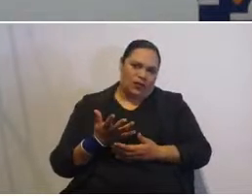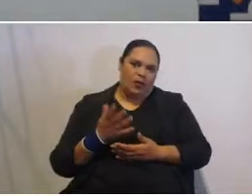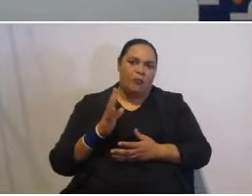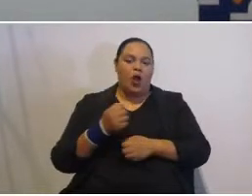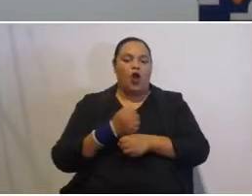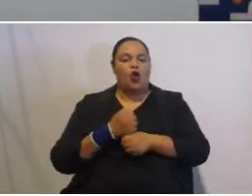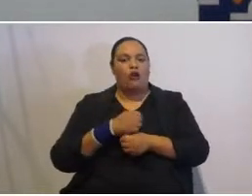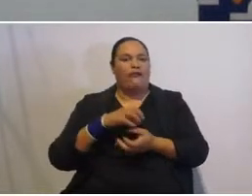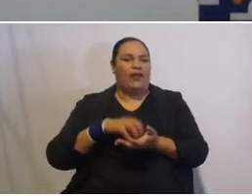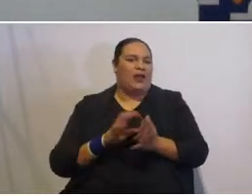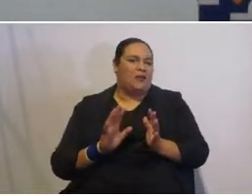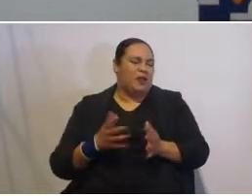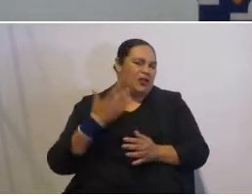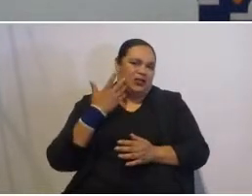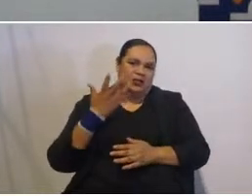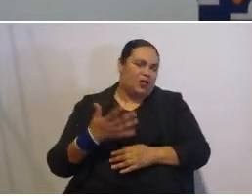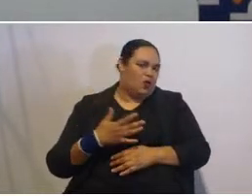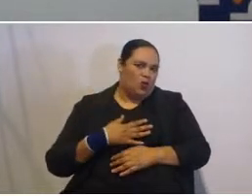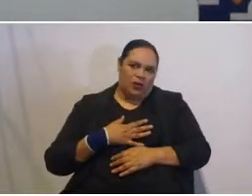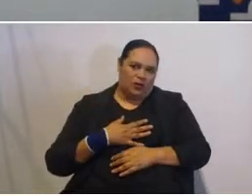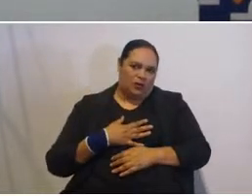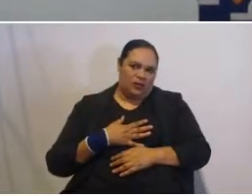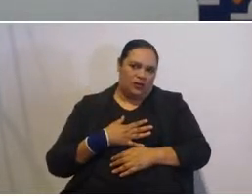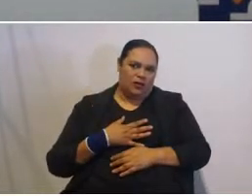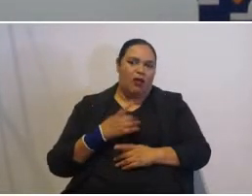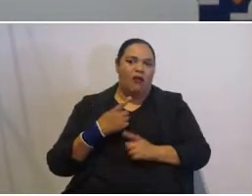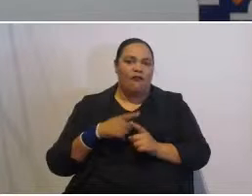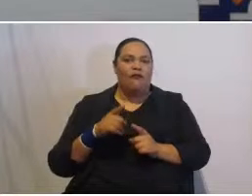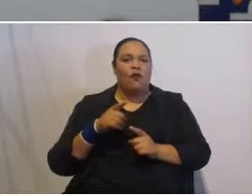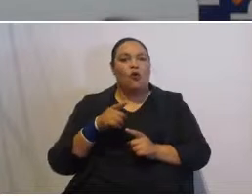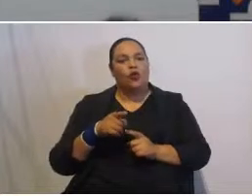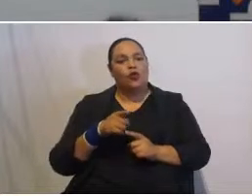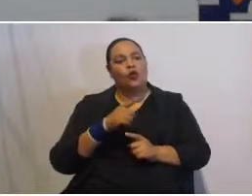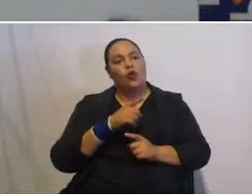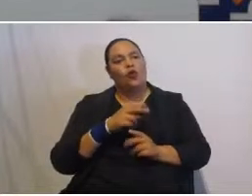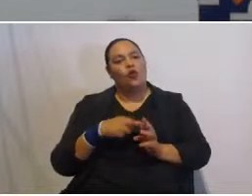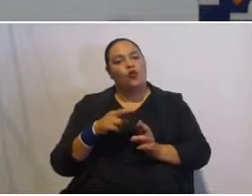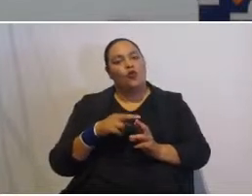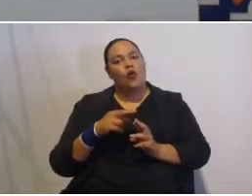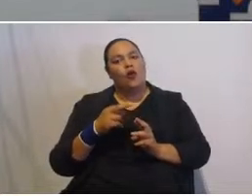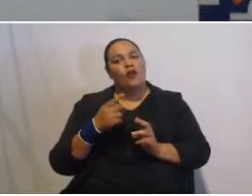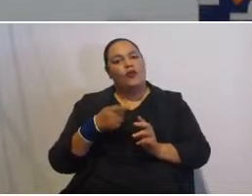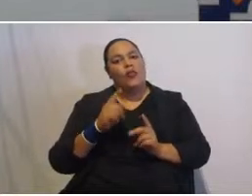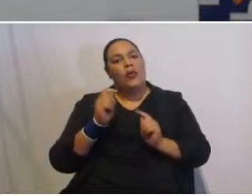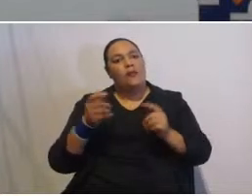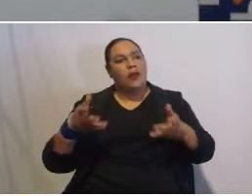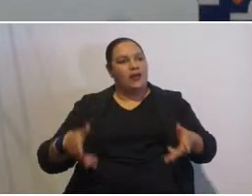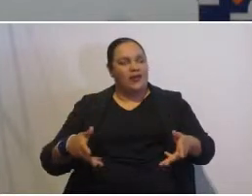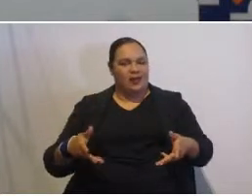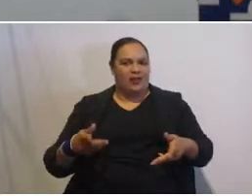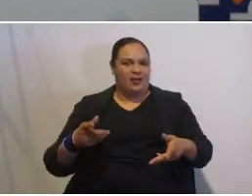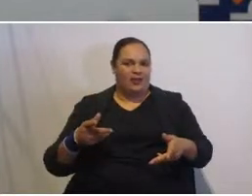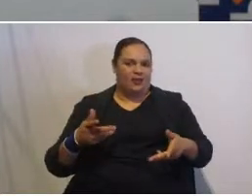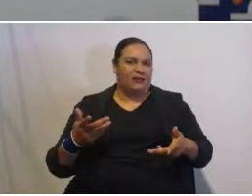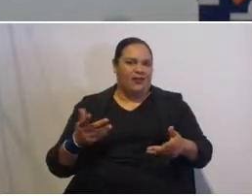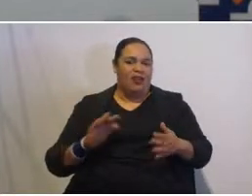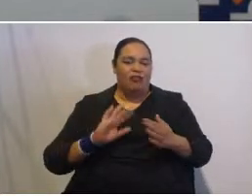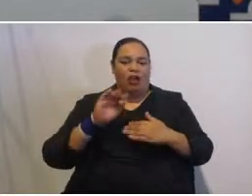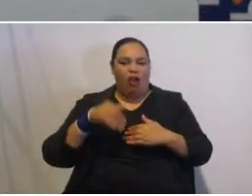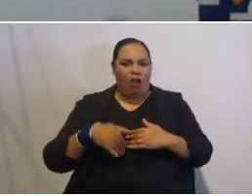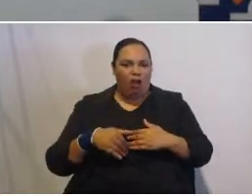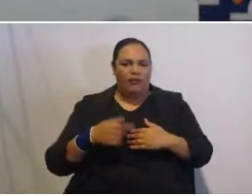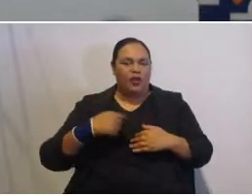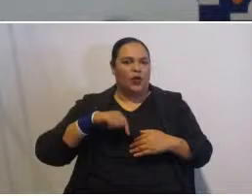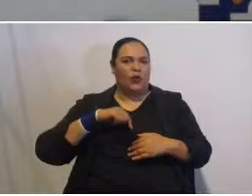coffee and cakes. And for the rent, what they pay from here, tariffs, and after that,